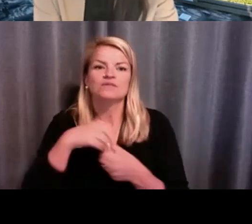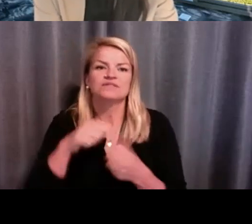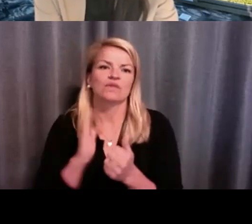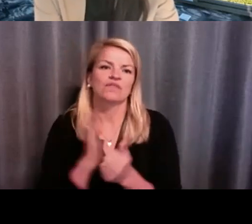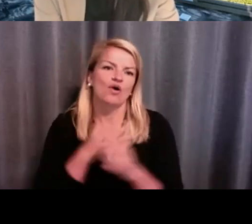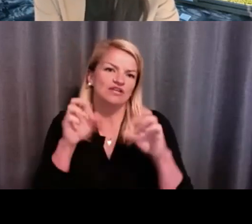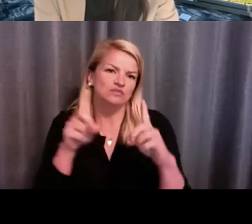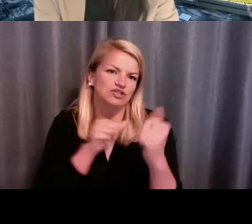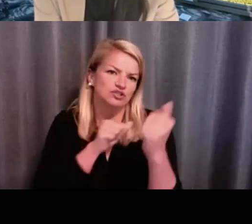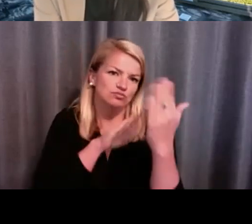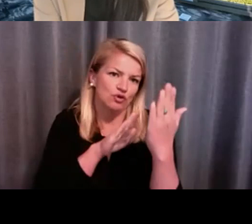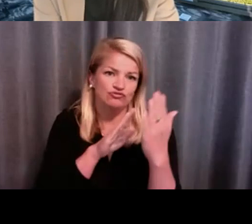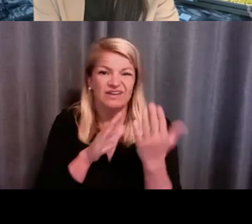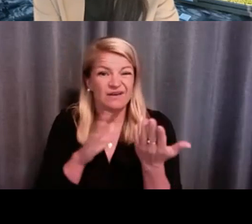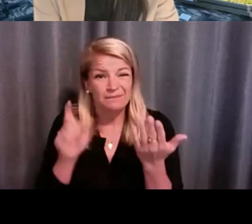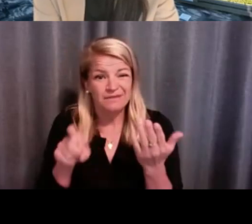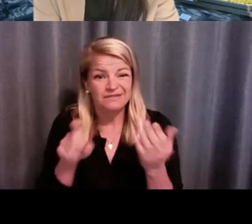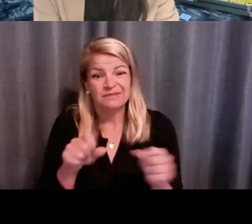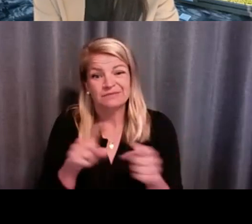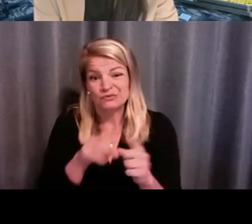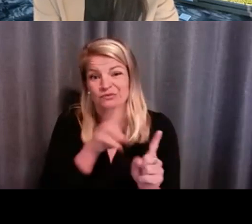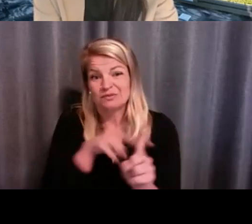the different programs of education. Thank you.